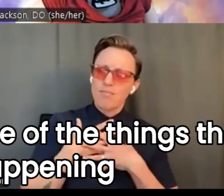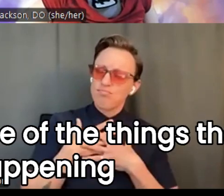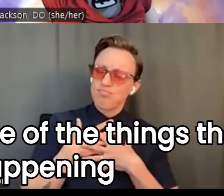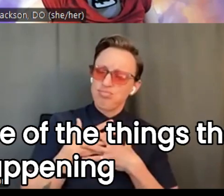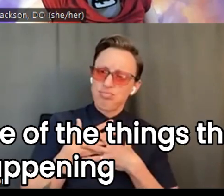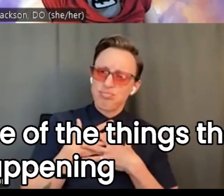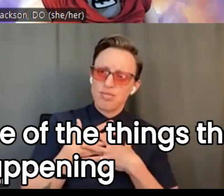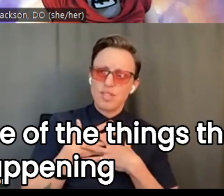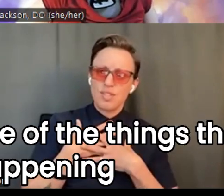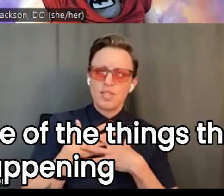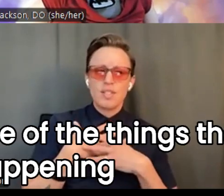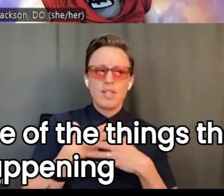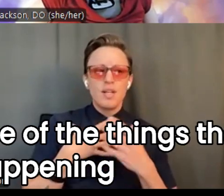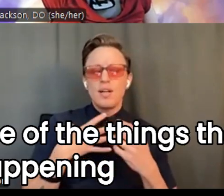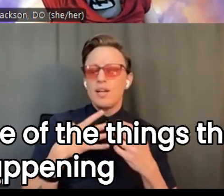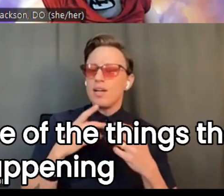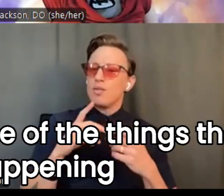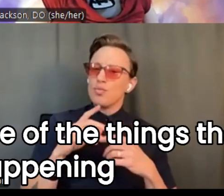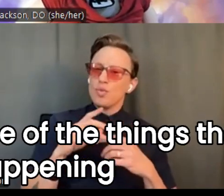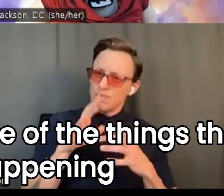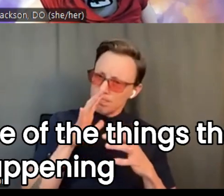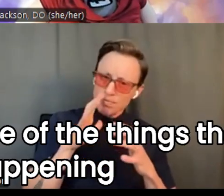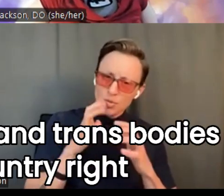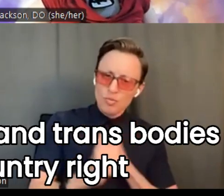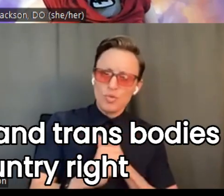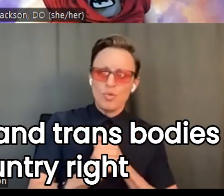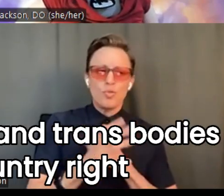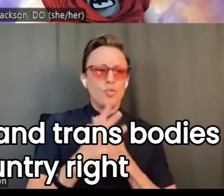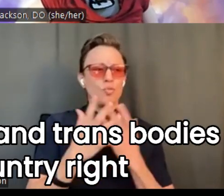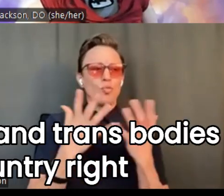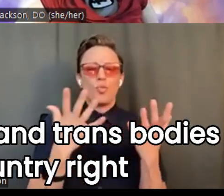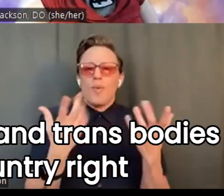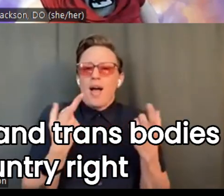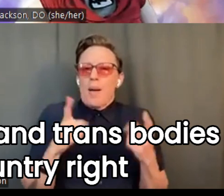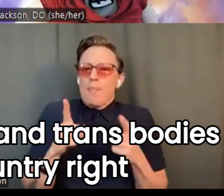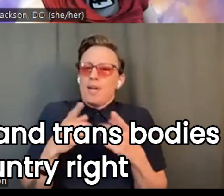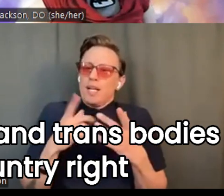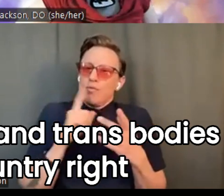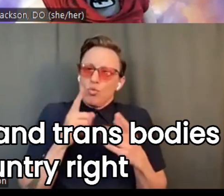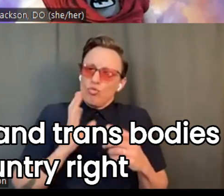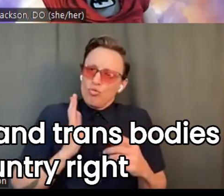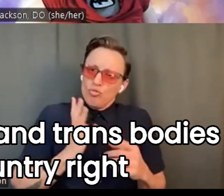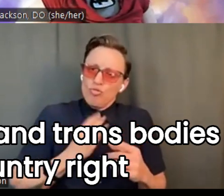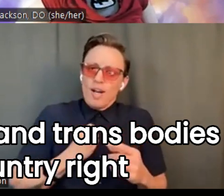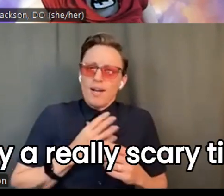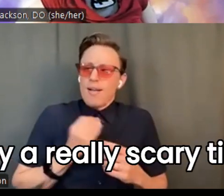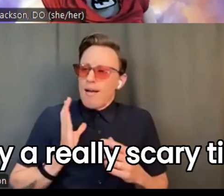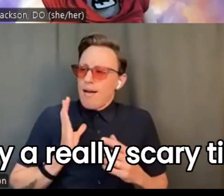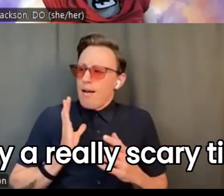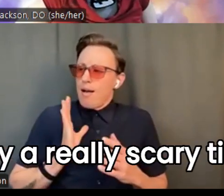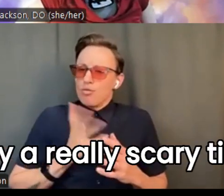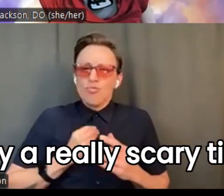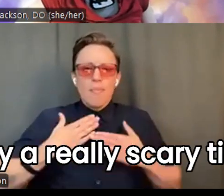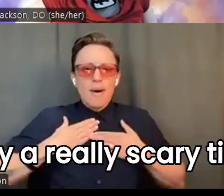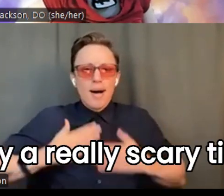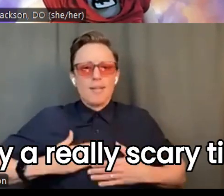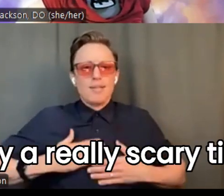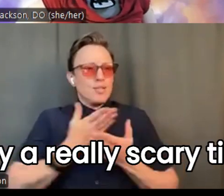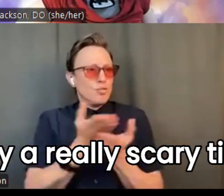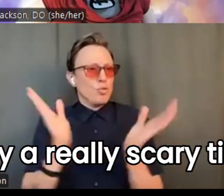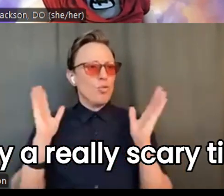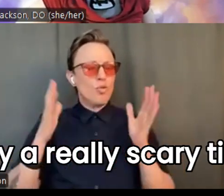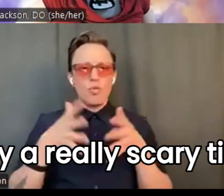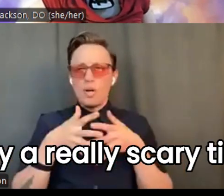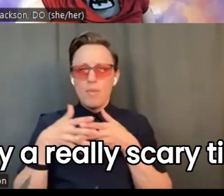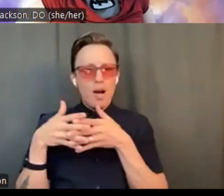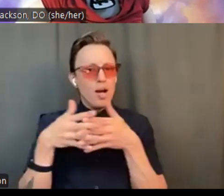think it's cruel, some of the things that are happening to trans people and trans bodies in the country right now. And it's really a really